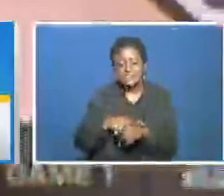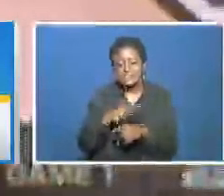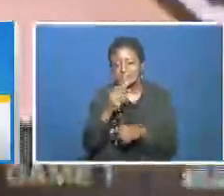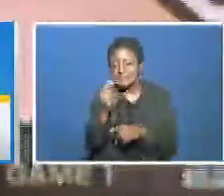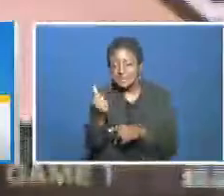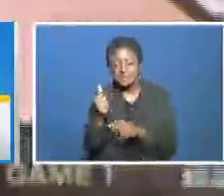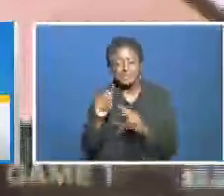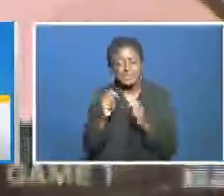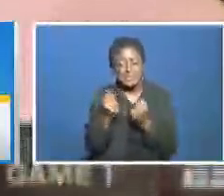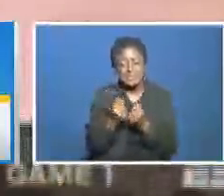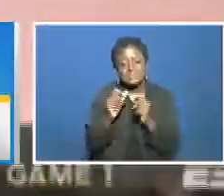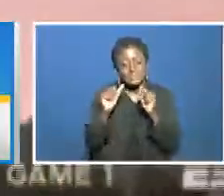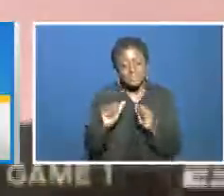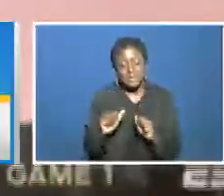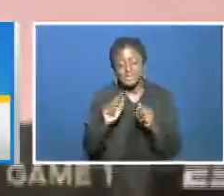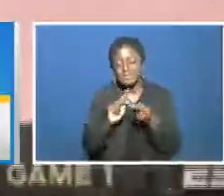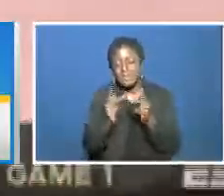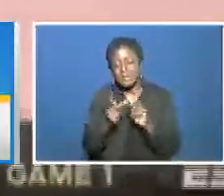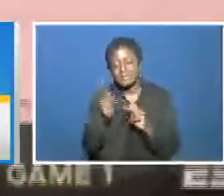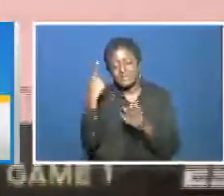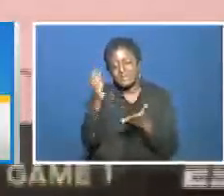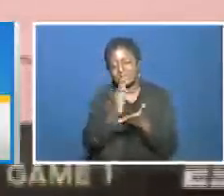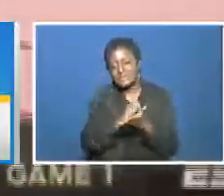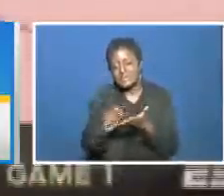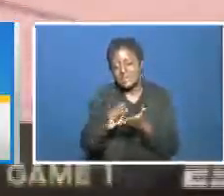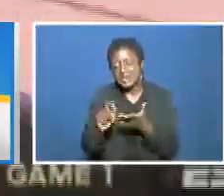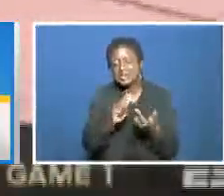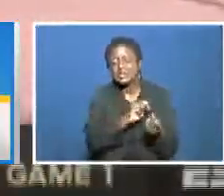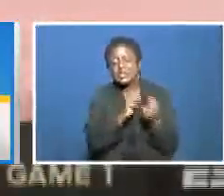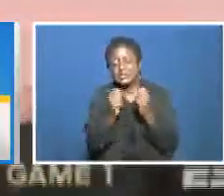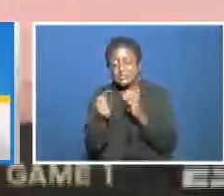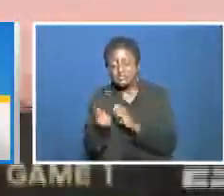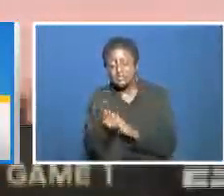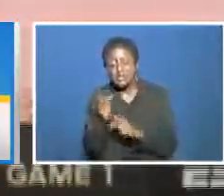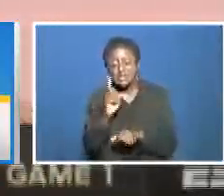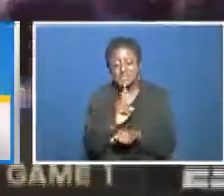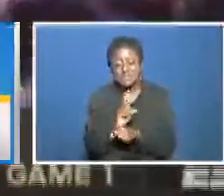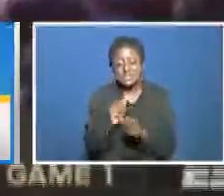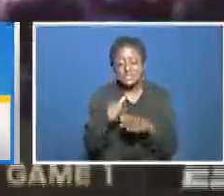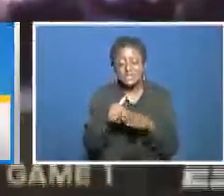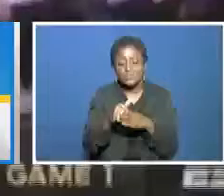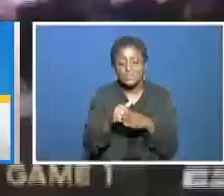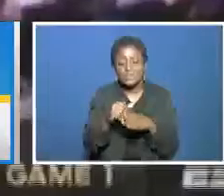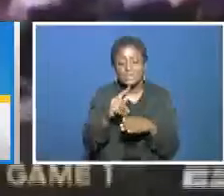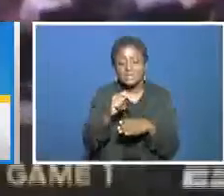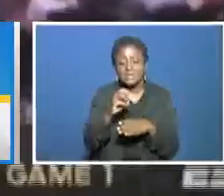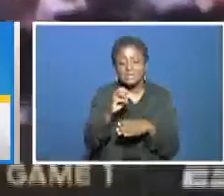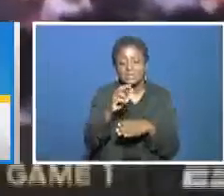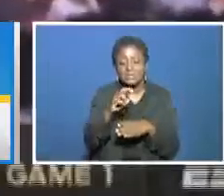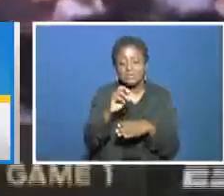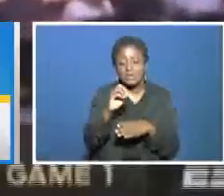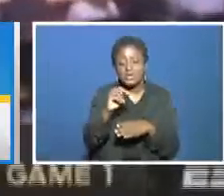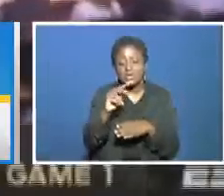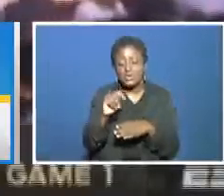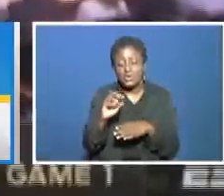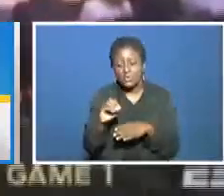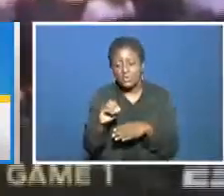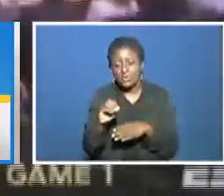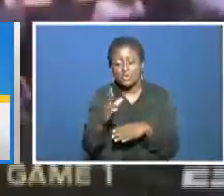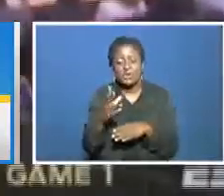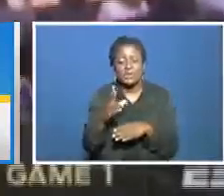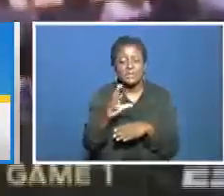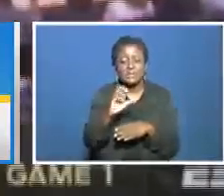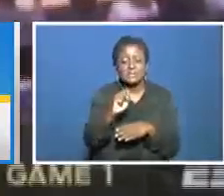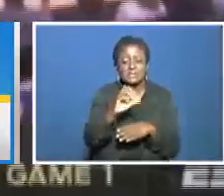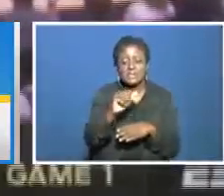since emerged as possible partners for a sign and trade deal, including the Toronto Raptors, Sacramento Kings, and Detroit Pistons. The Brooklyn Nets